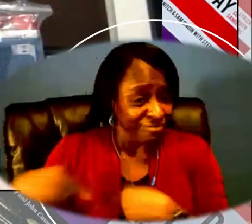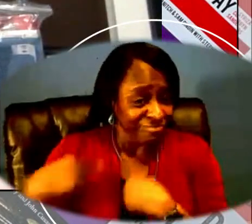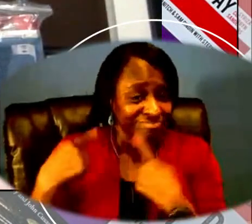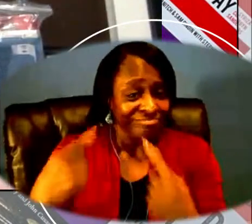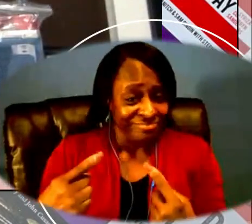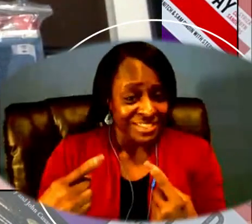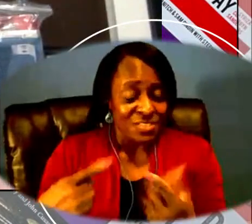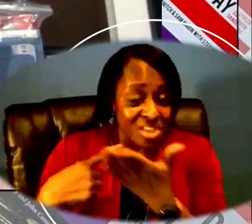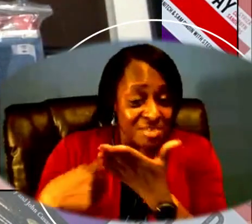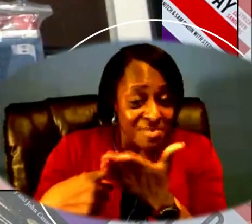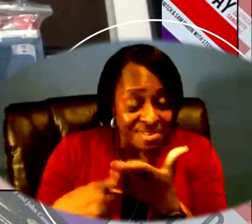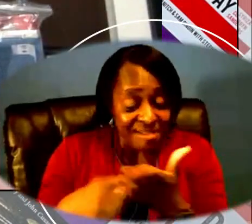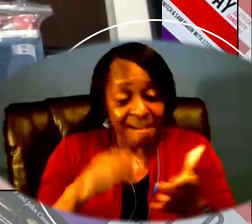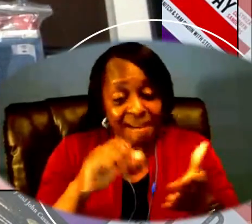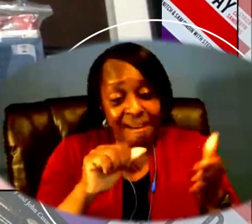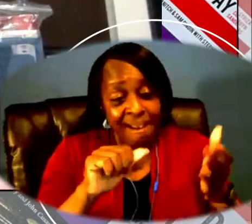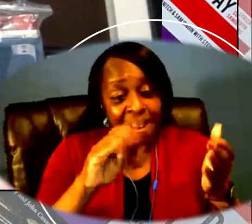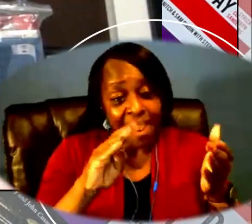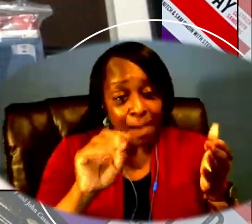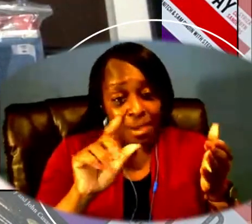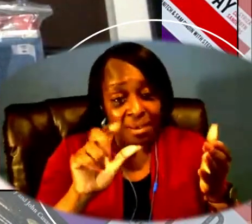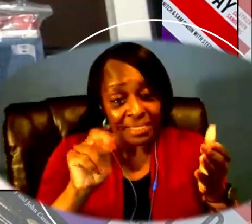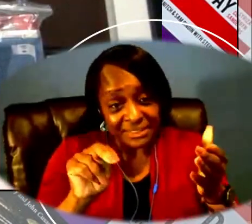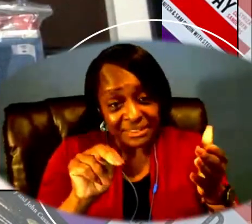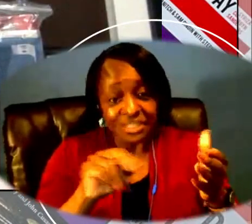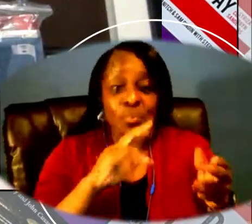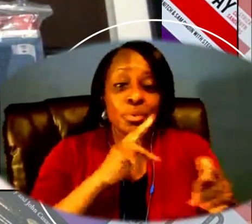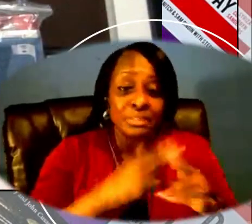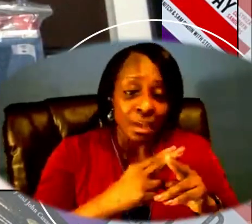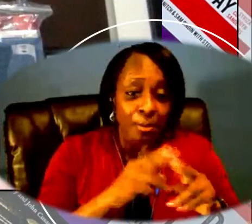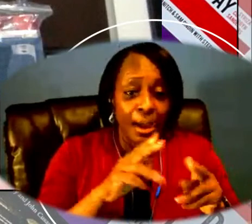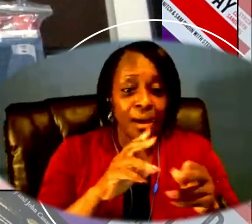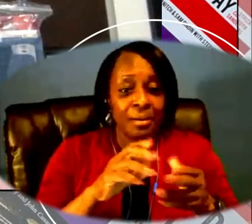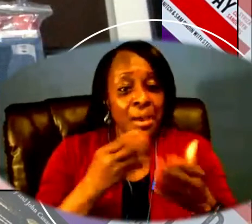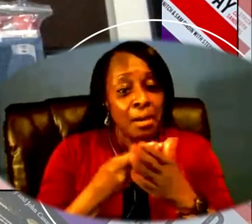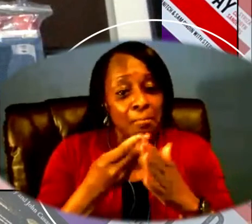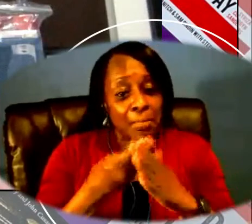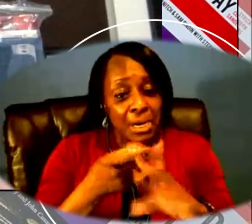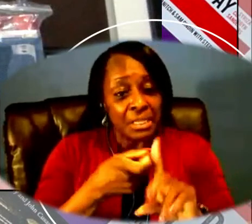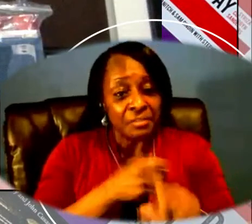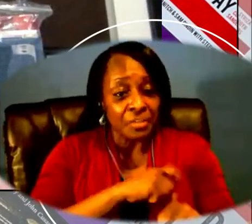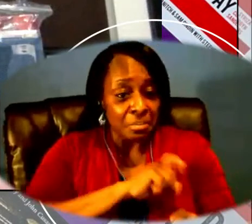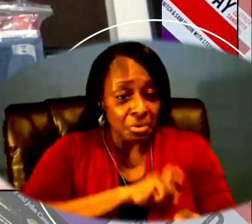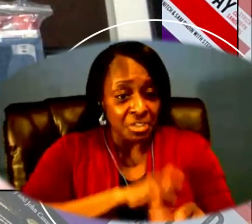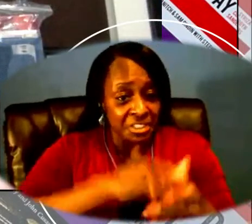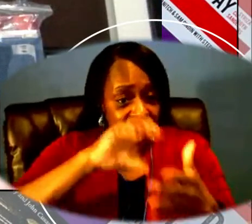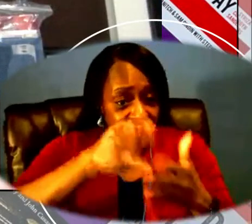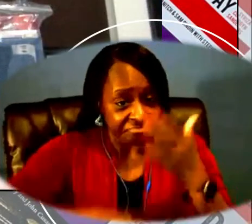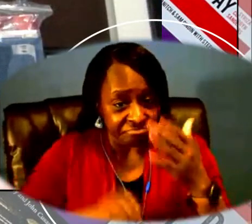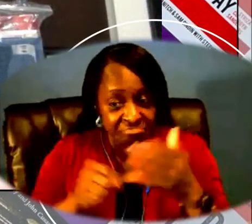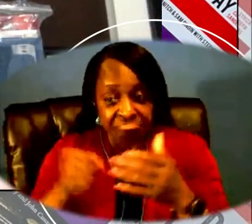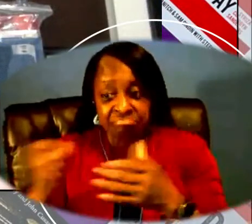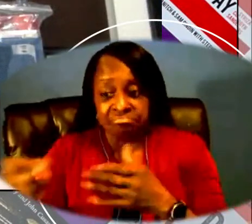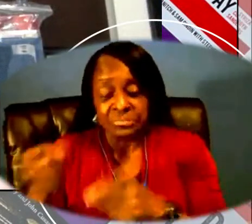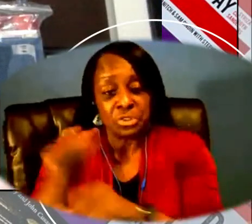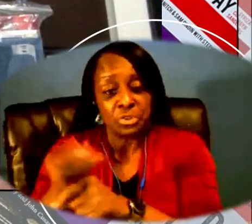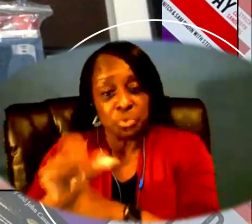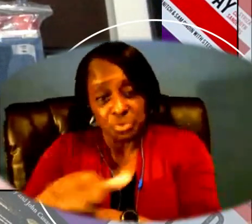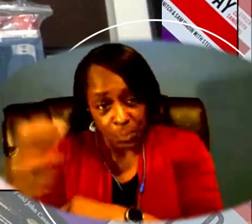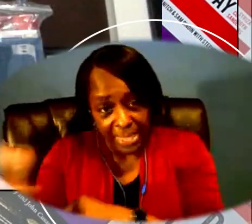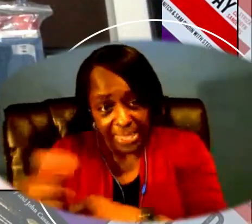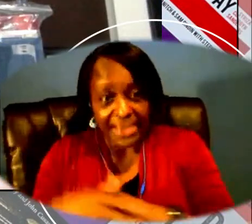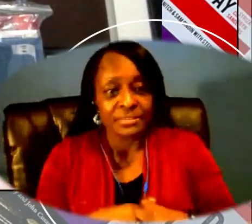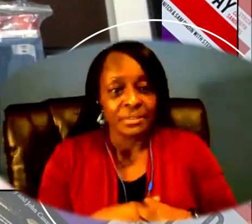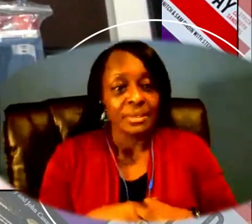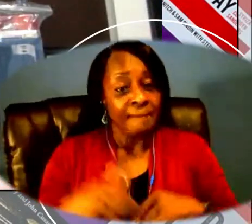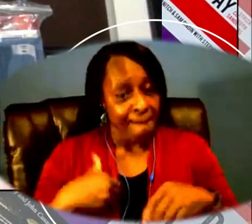have been talking about abolition, have been talking about defund police. And I think what's been really special about this moment that's been created around defunding the police is that I have